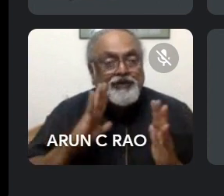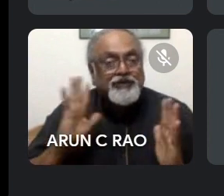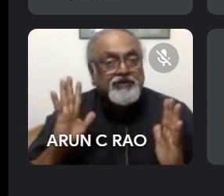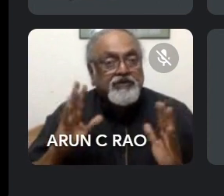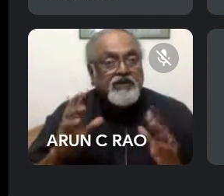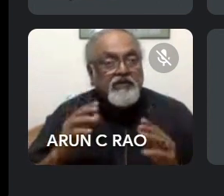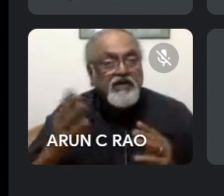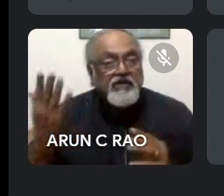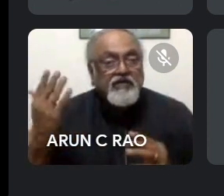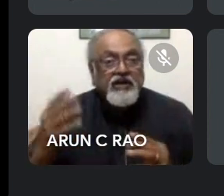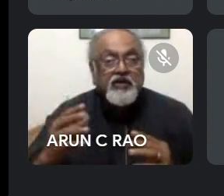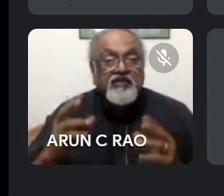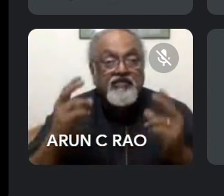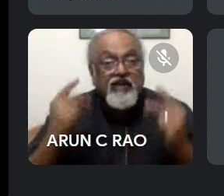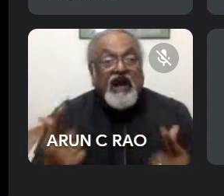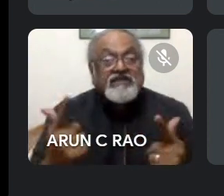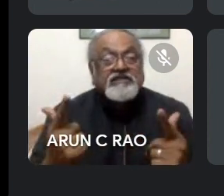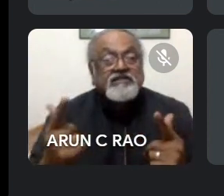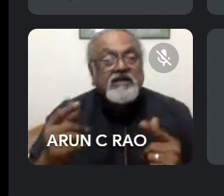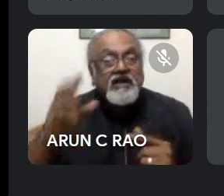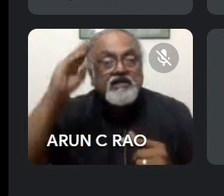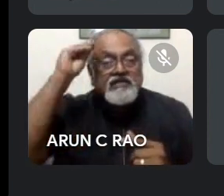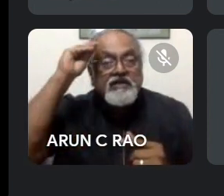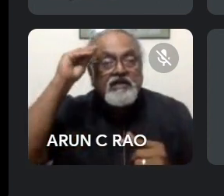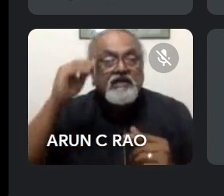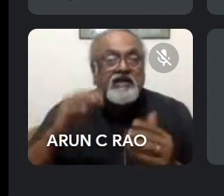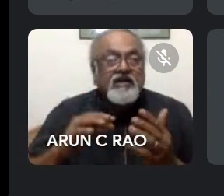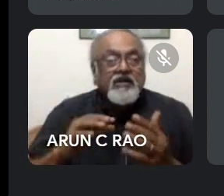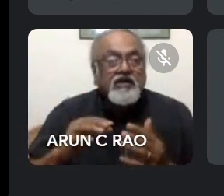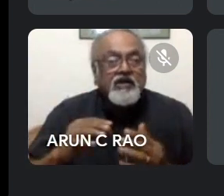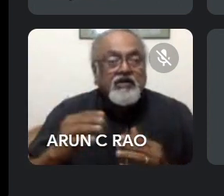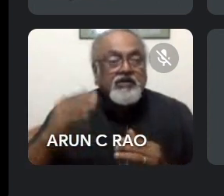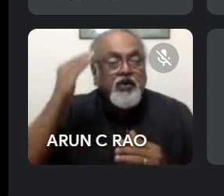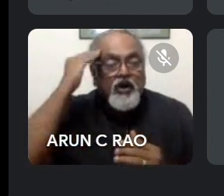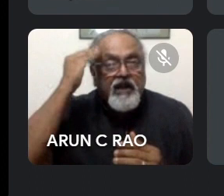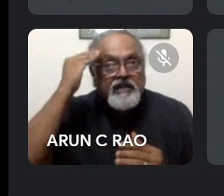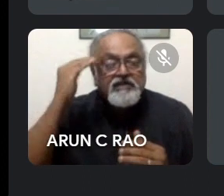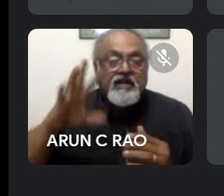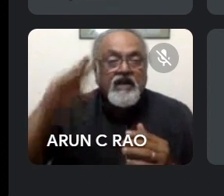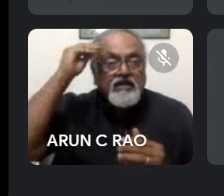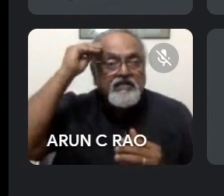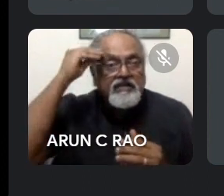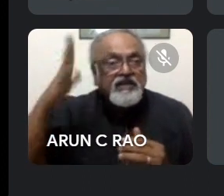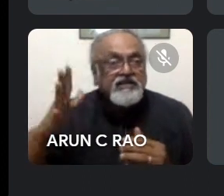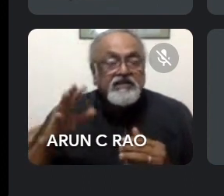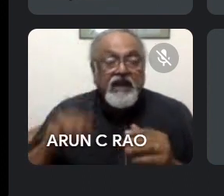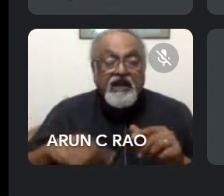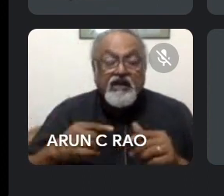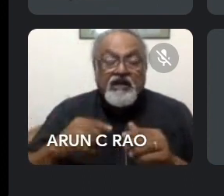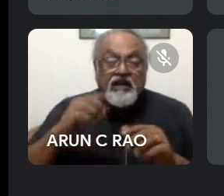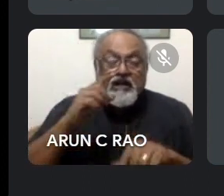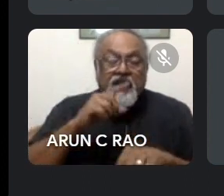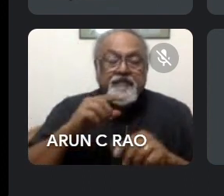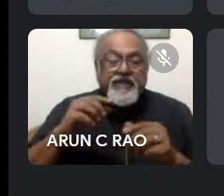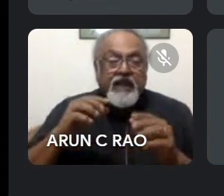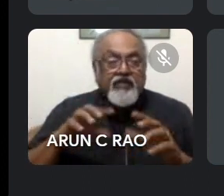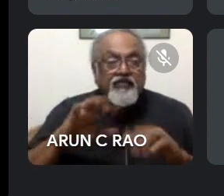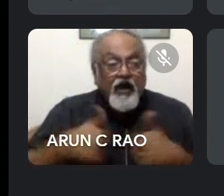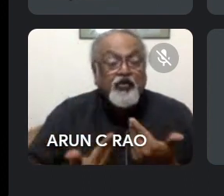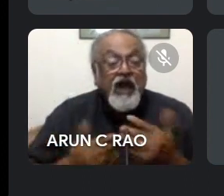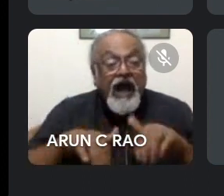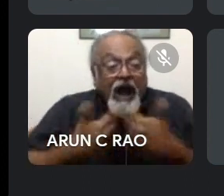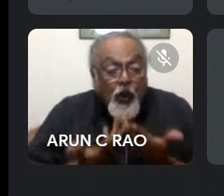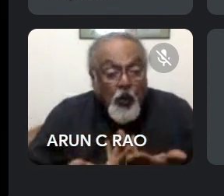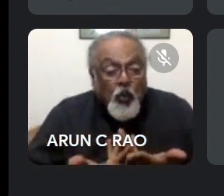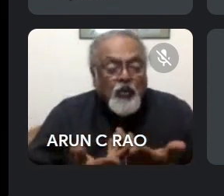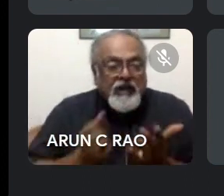wasn't immediate. It took time. From knowledge, you got a method, and then you spend time on that method. You learn to